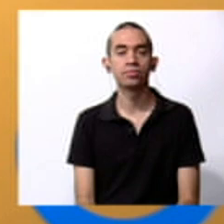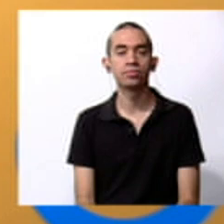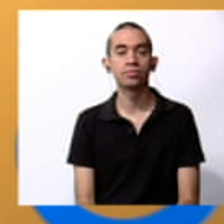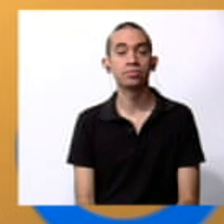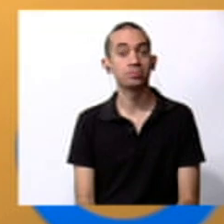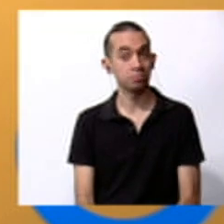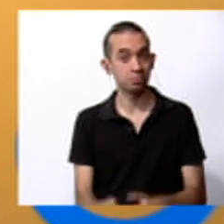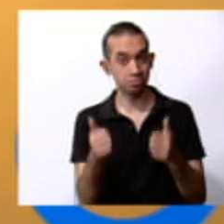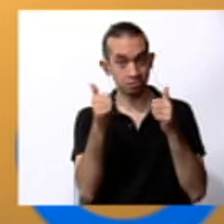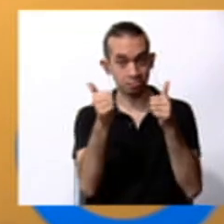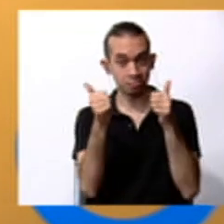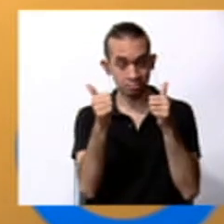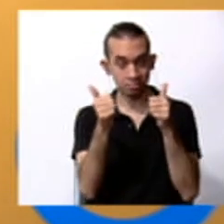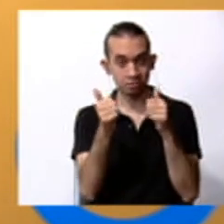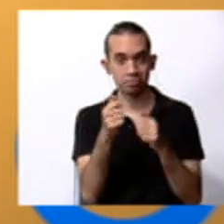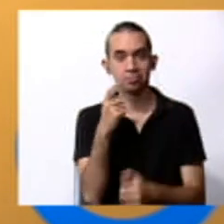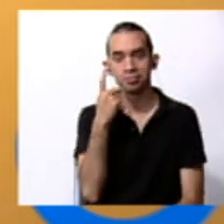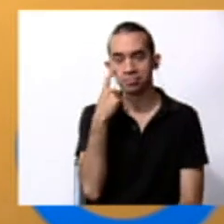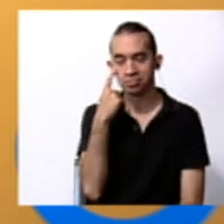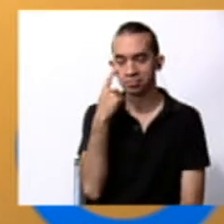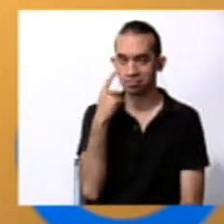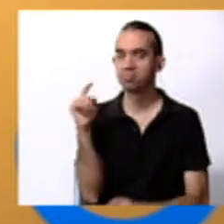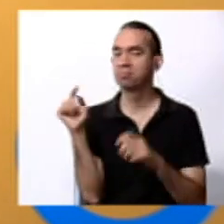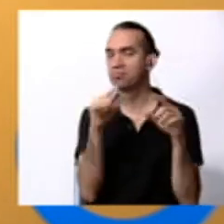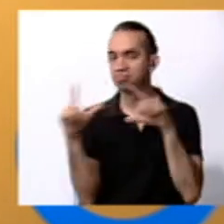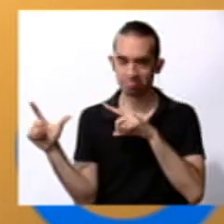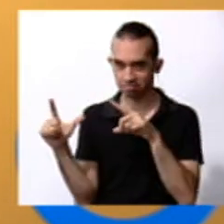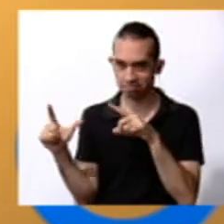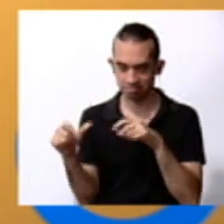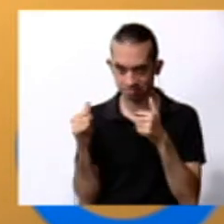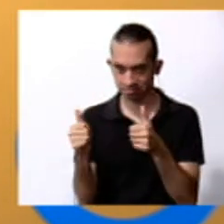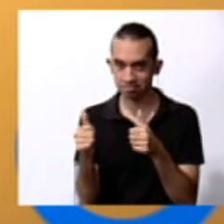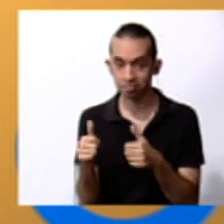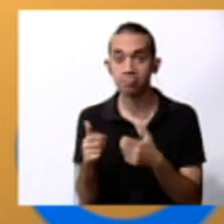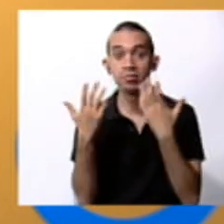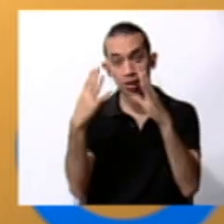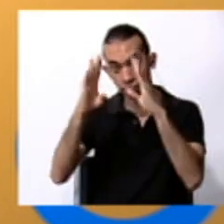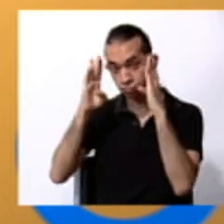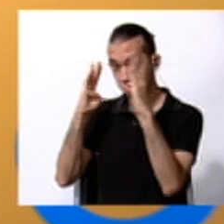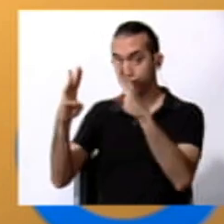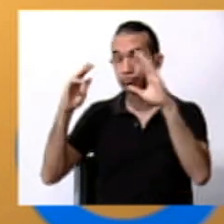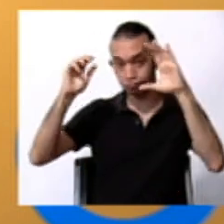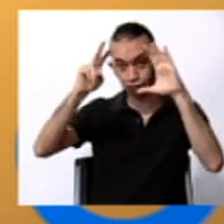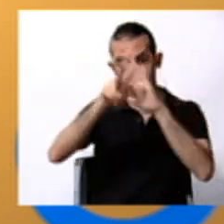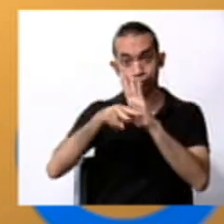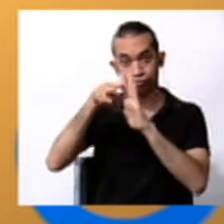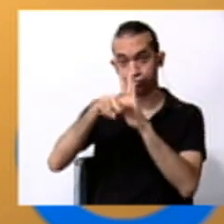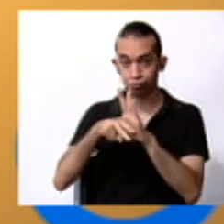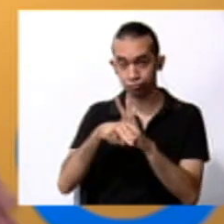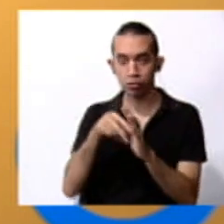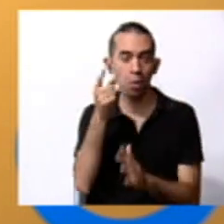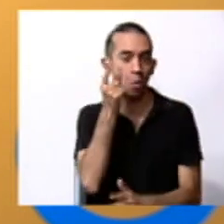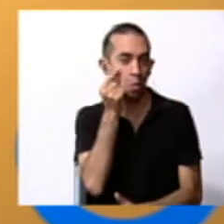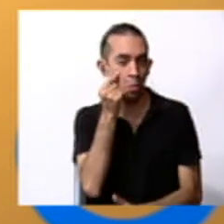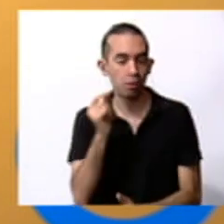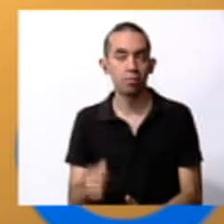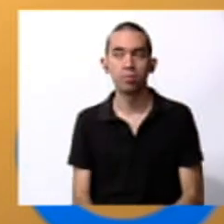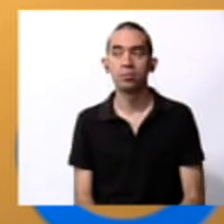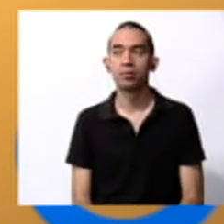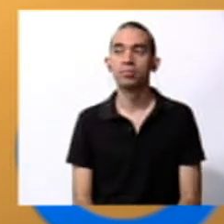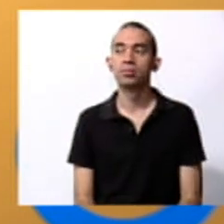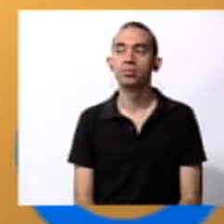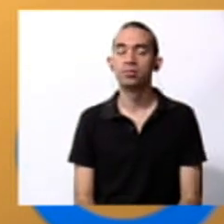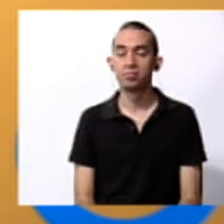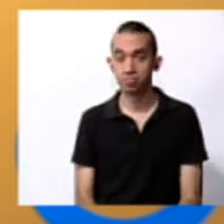Okay, ready? Okay, Zoe, we're ready. Now, did you pay attention to the video? Let's check.